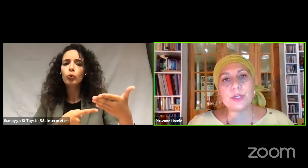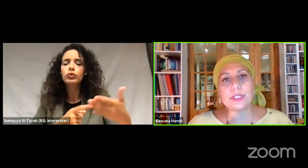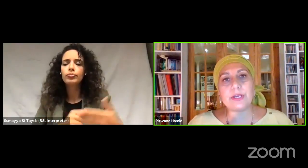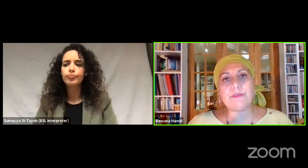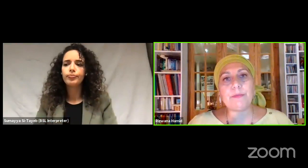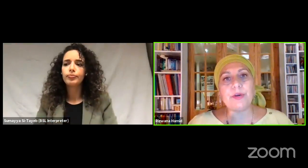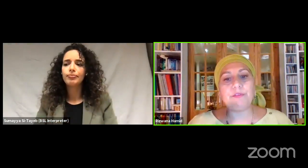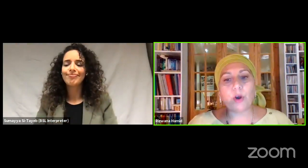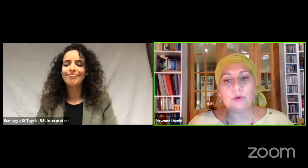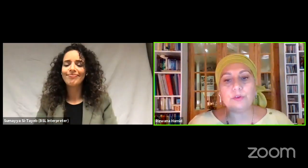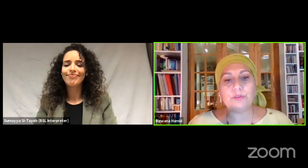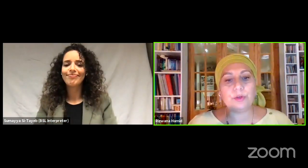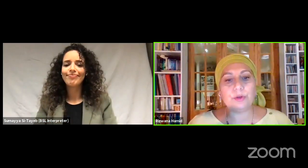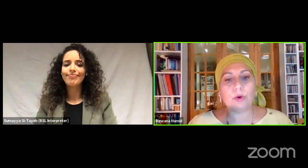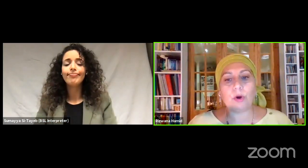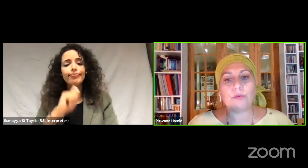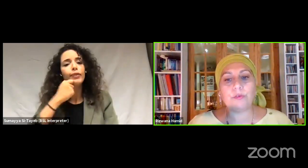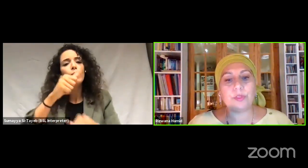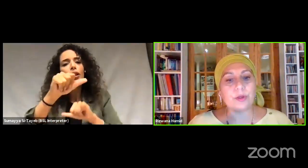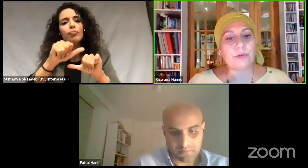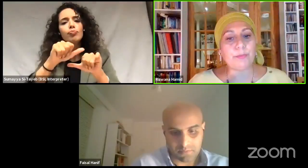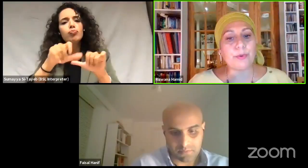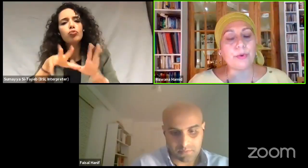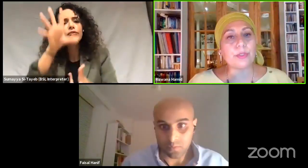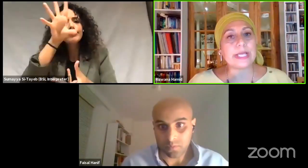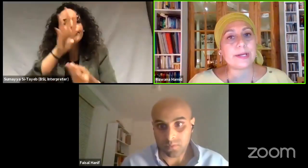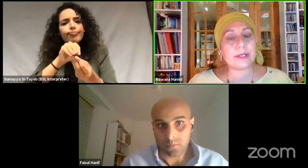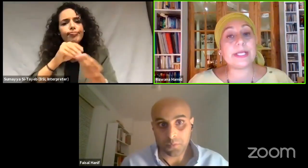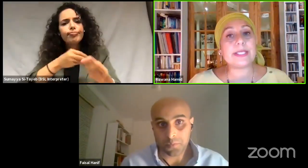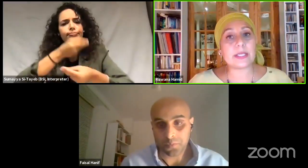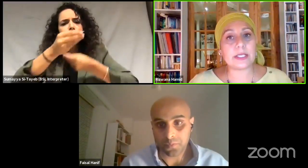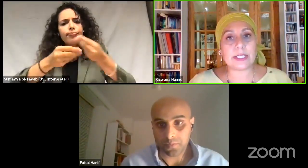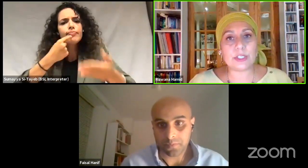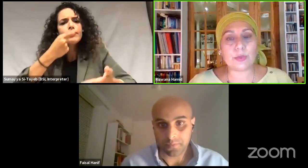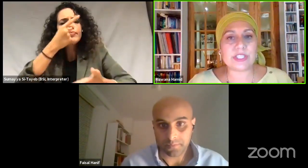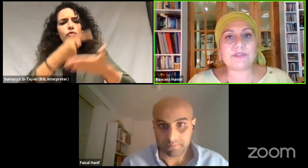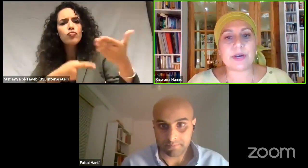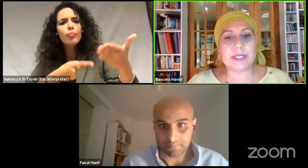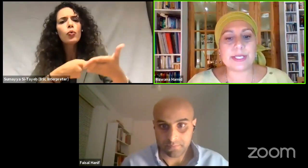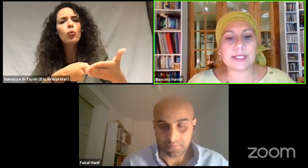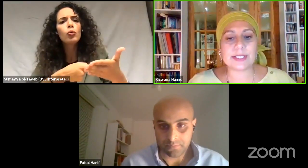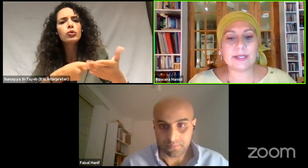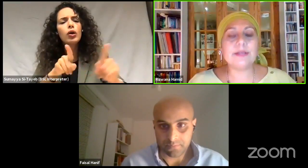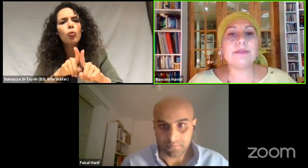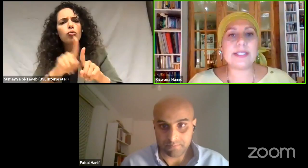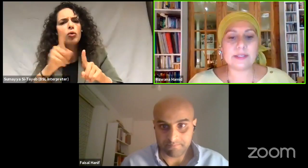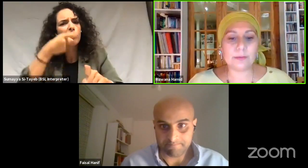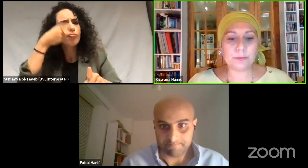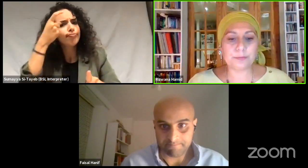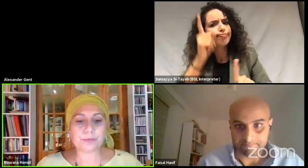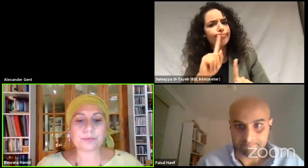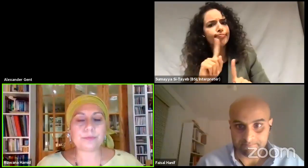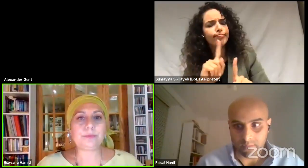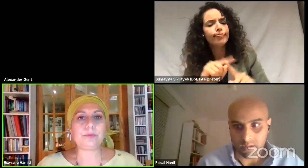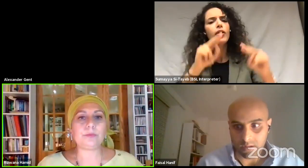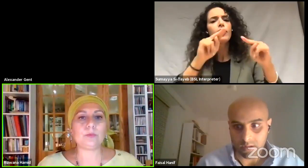Faisal's going to give a brief overview of the report and an insight into its findings. Faisal.